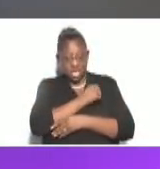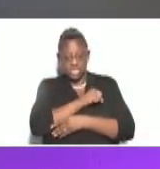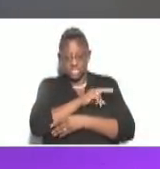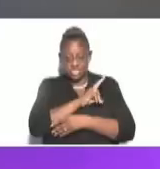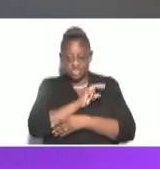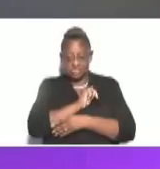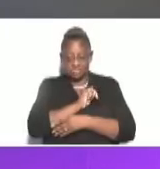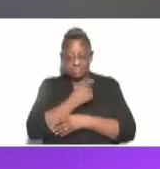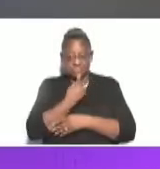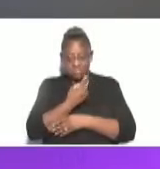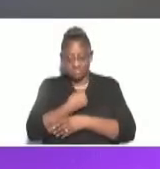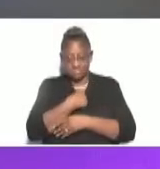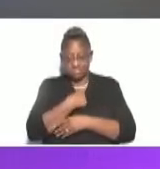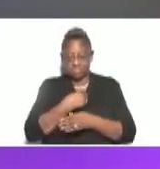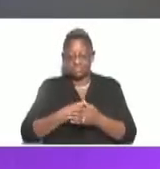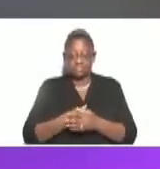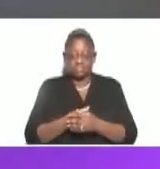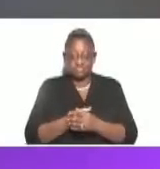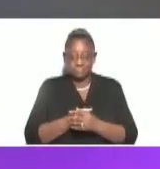has more.